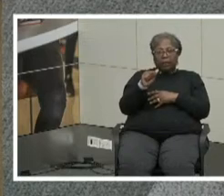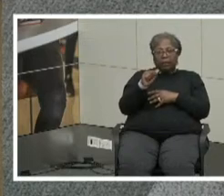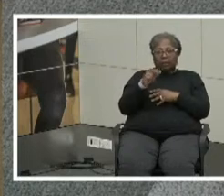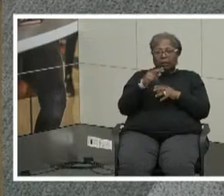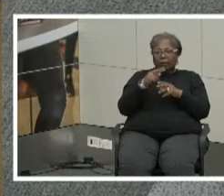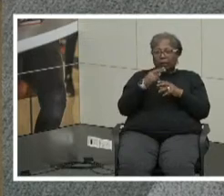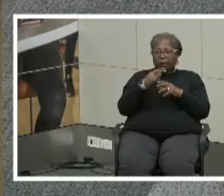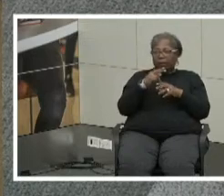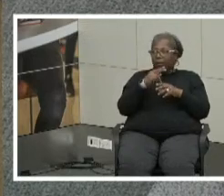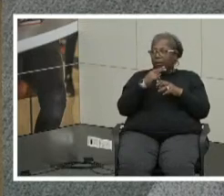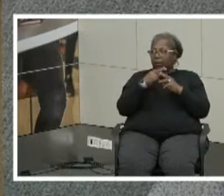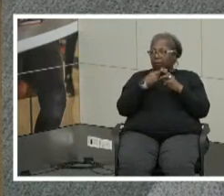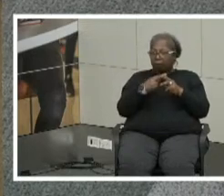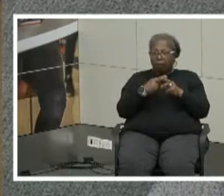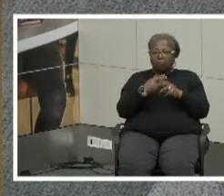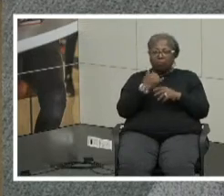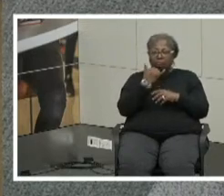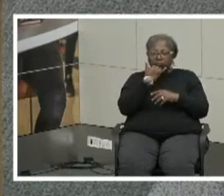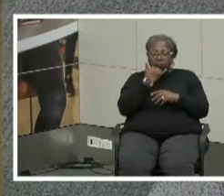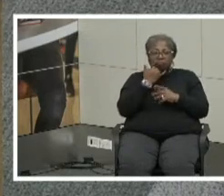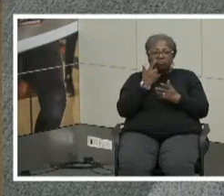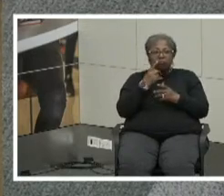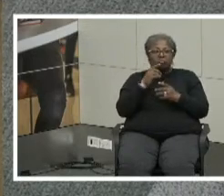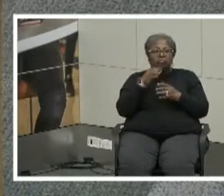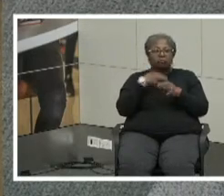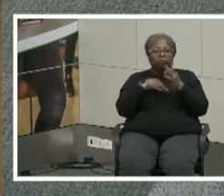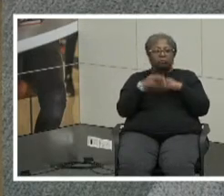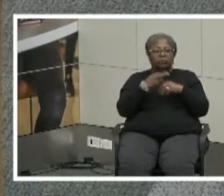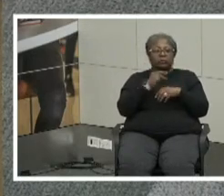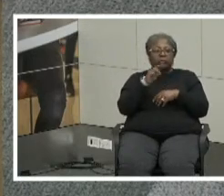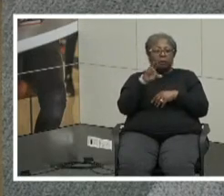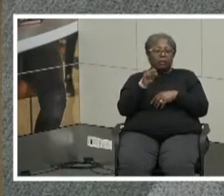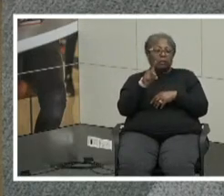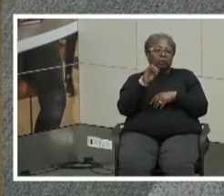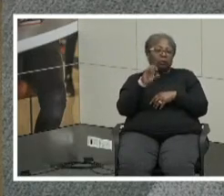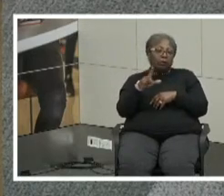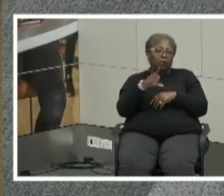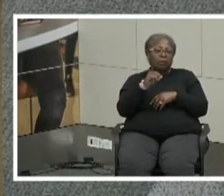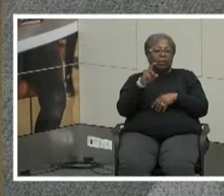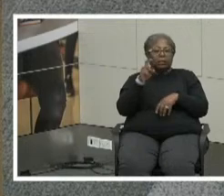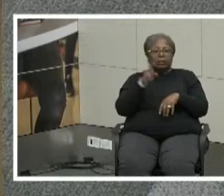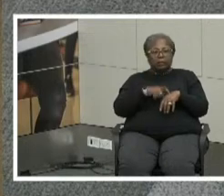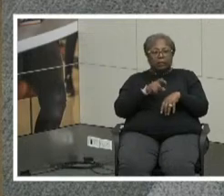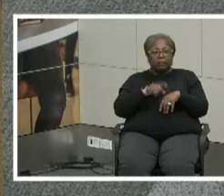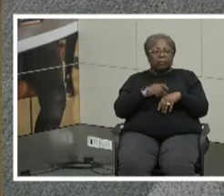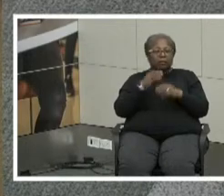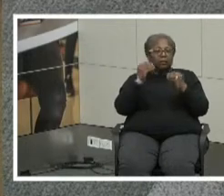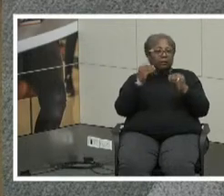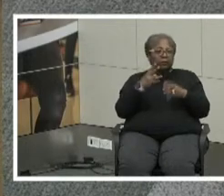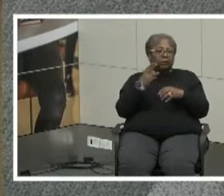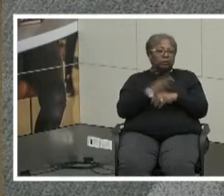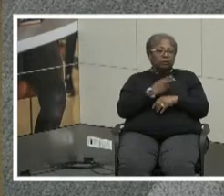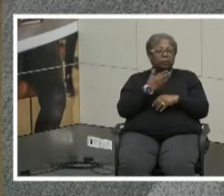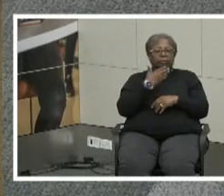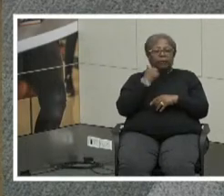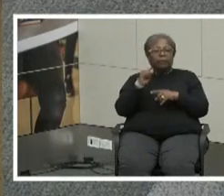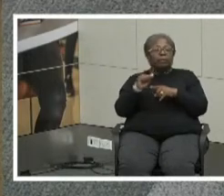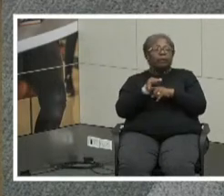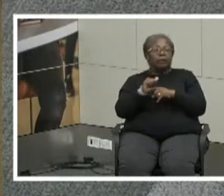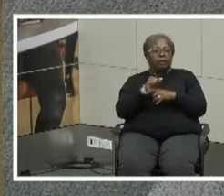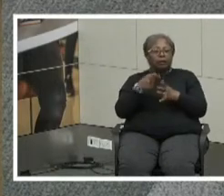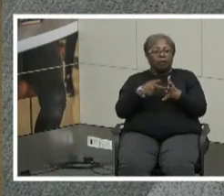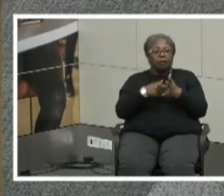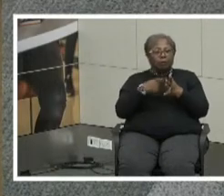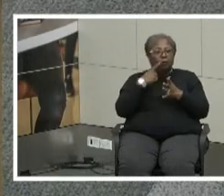odd If instead of using mrss dos and timers teachers use best practices